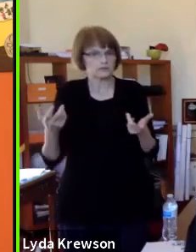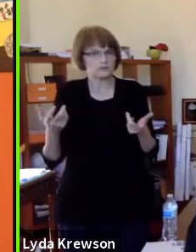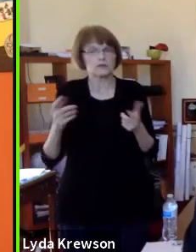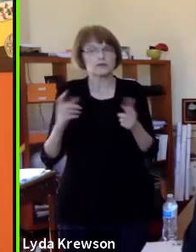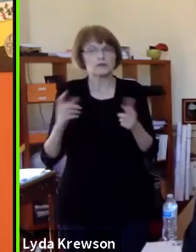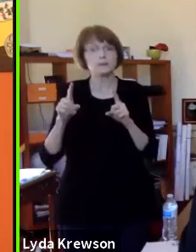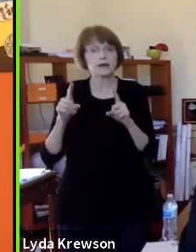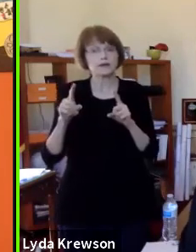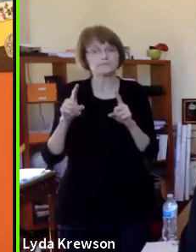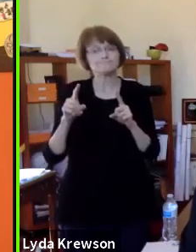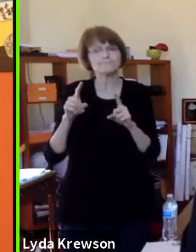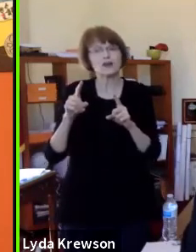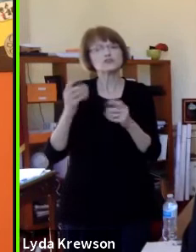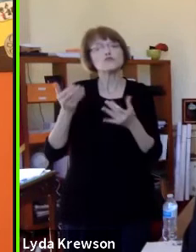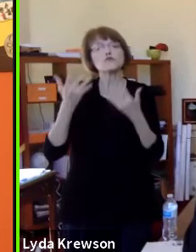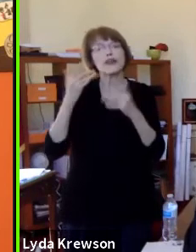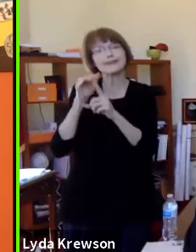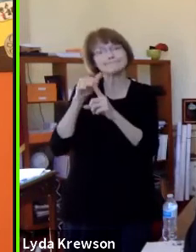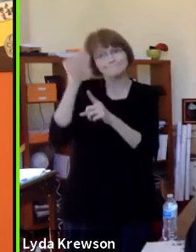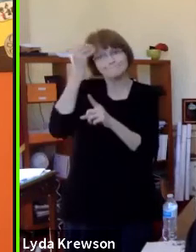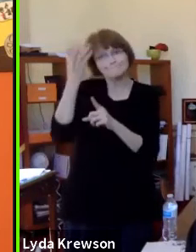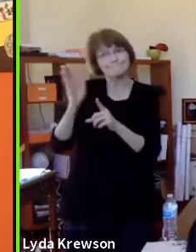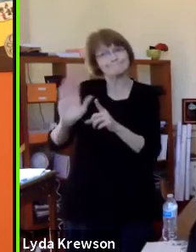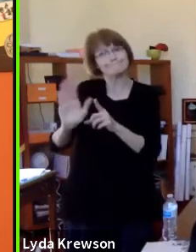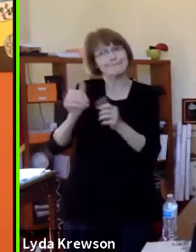but give them a friendly reminder.